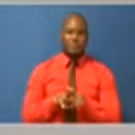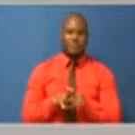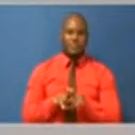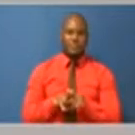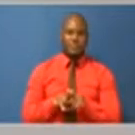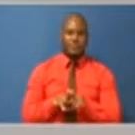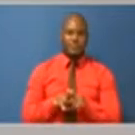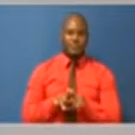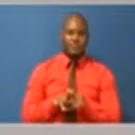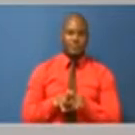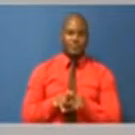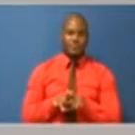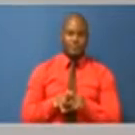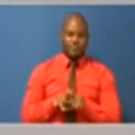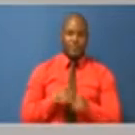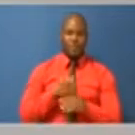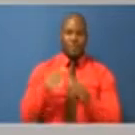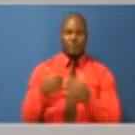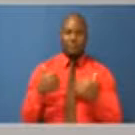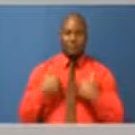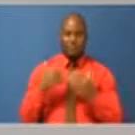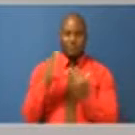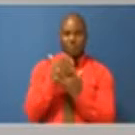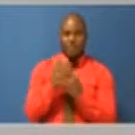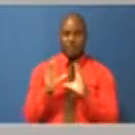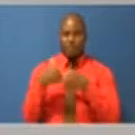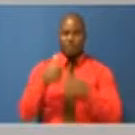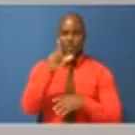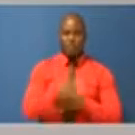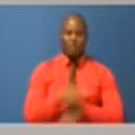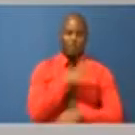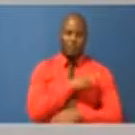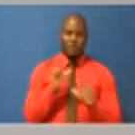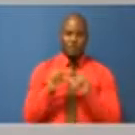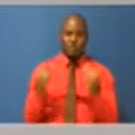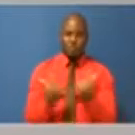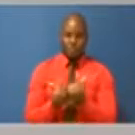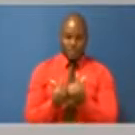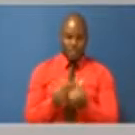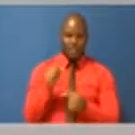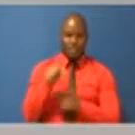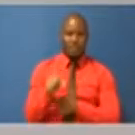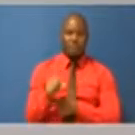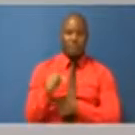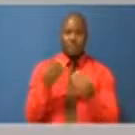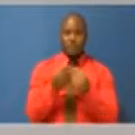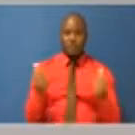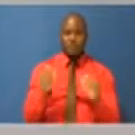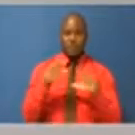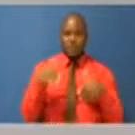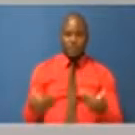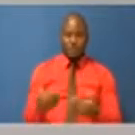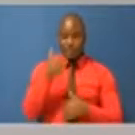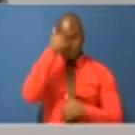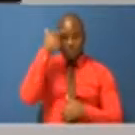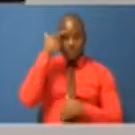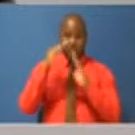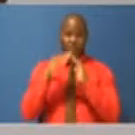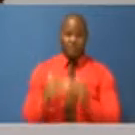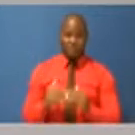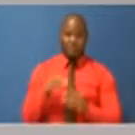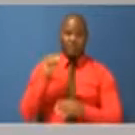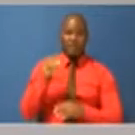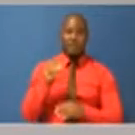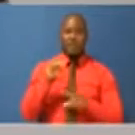your upper class middle class and low income groups and each needs a different solution for housing because you want to